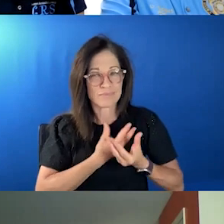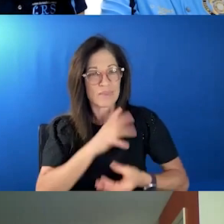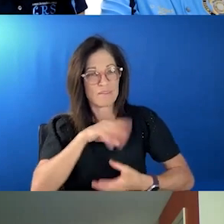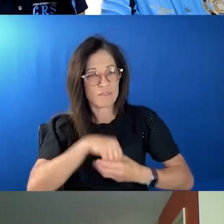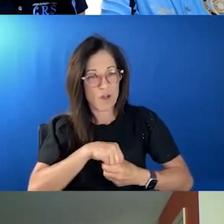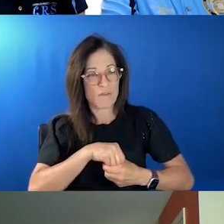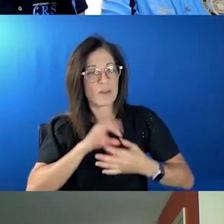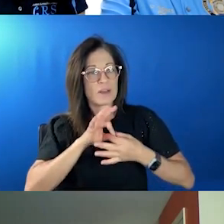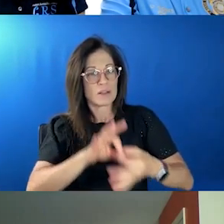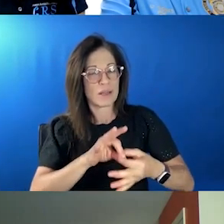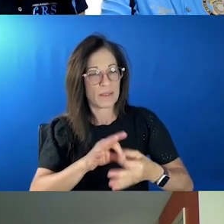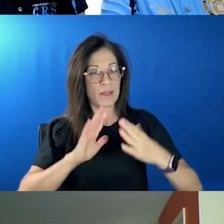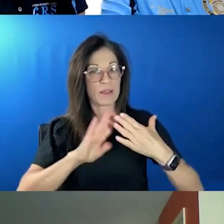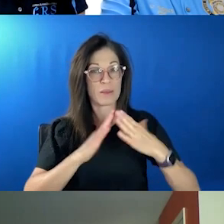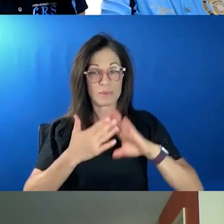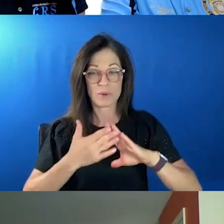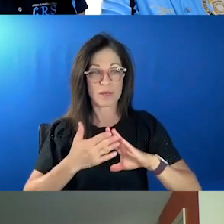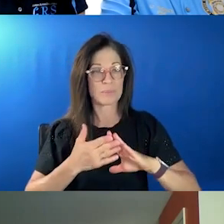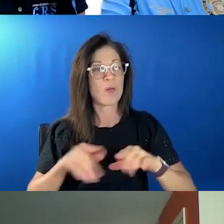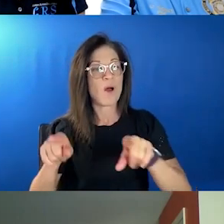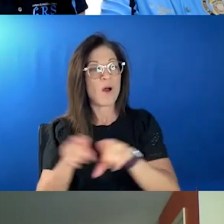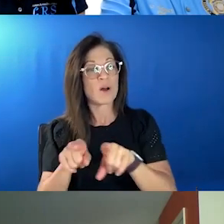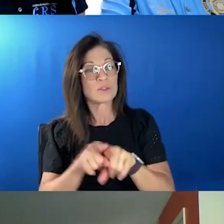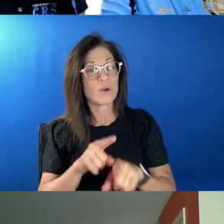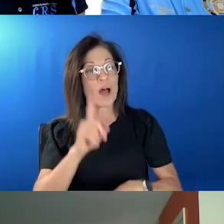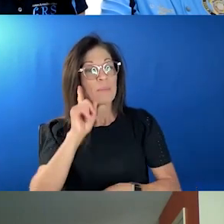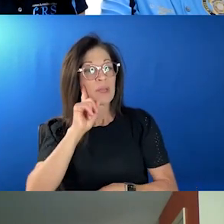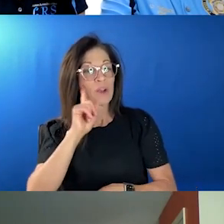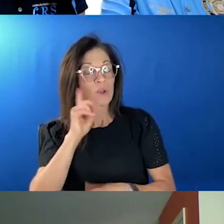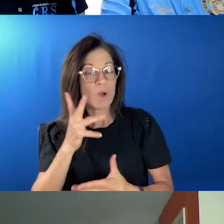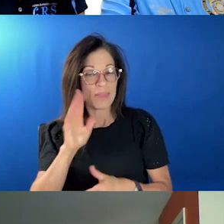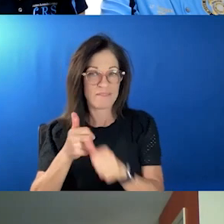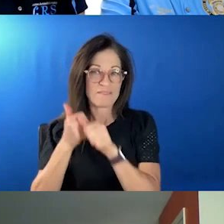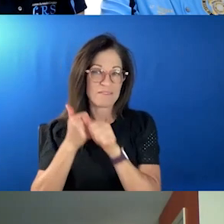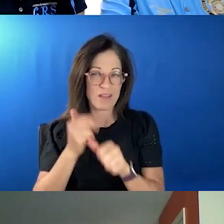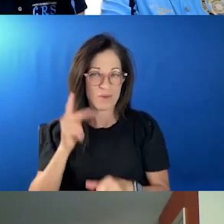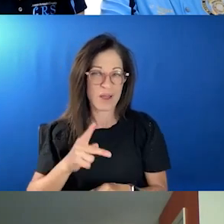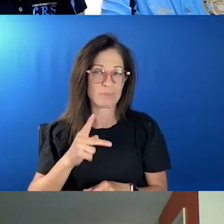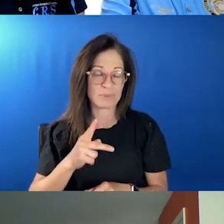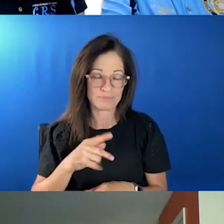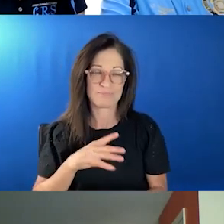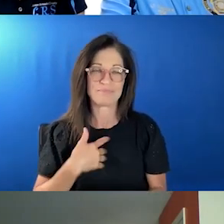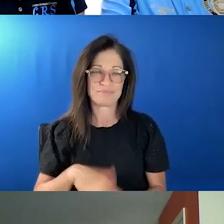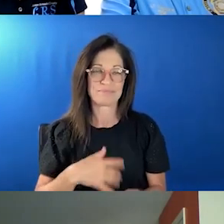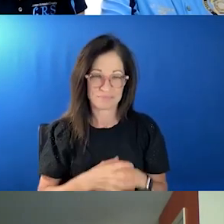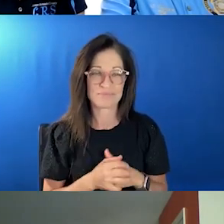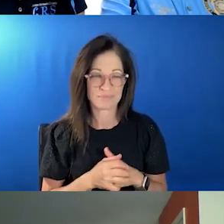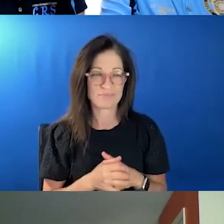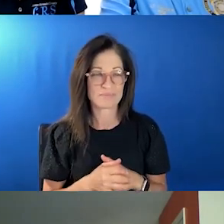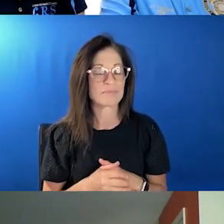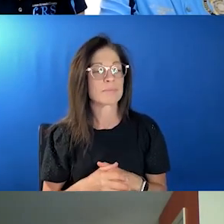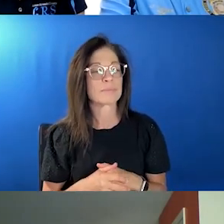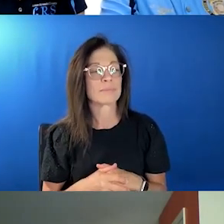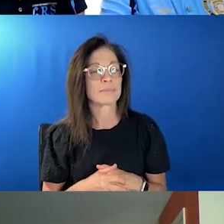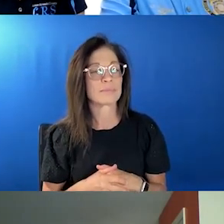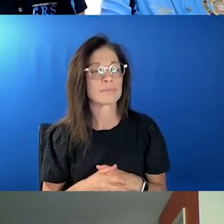community. And the other piece that I'm really hearing is also about that follow-up. The way that you're